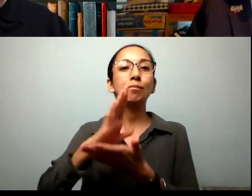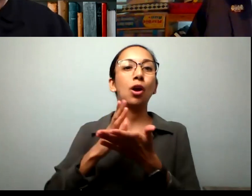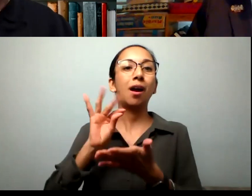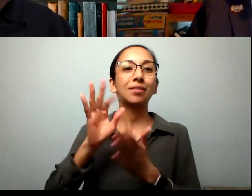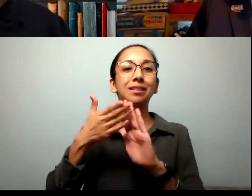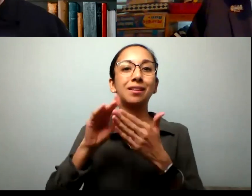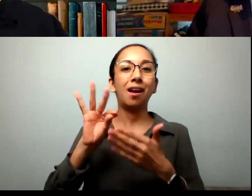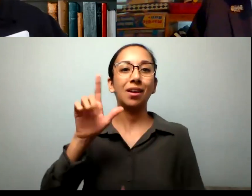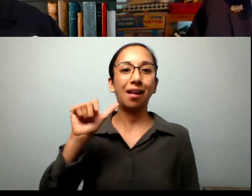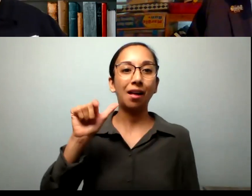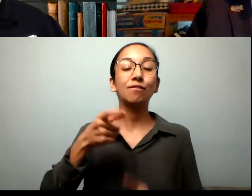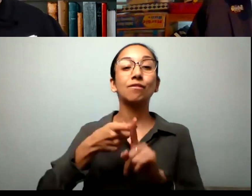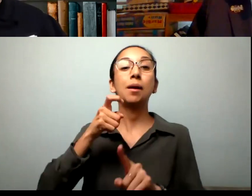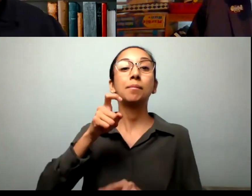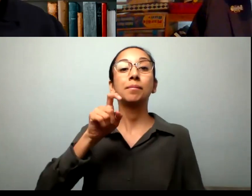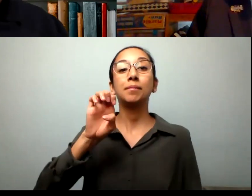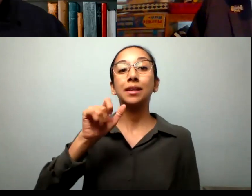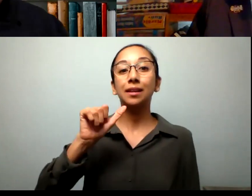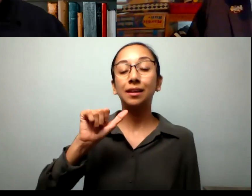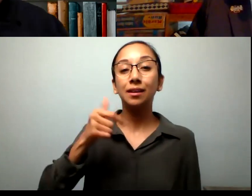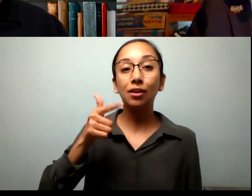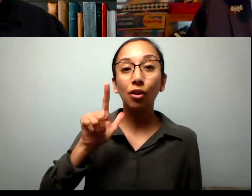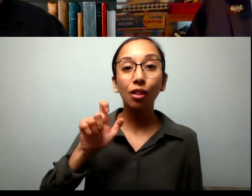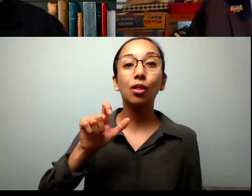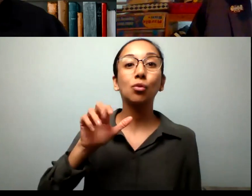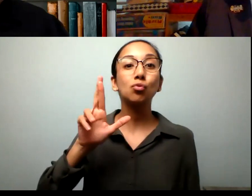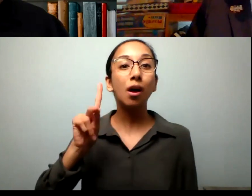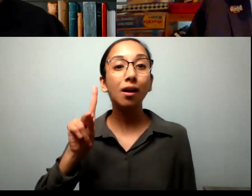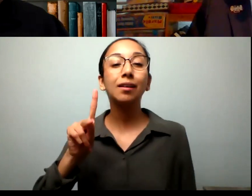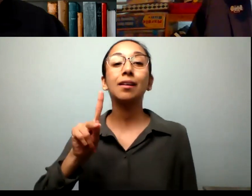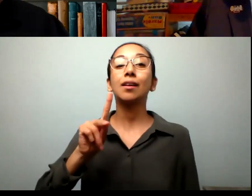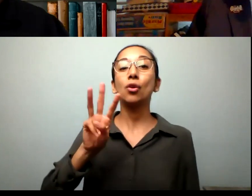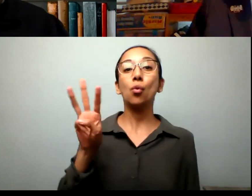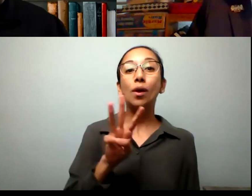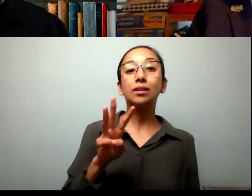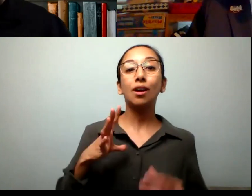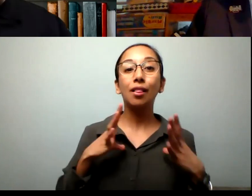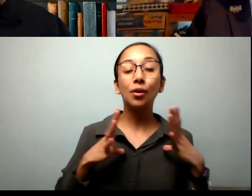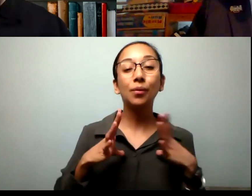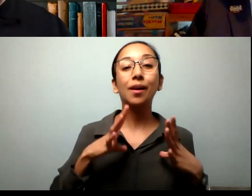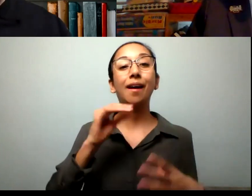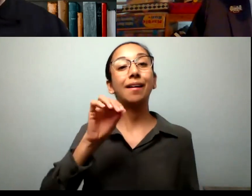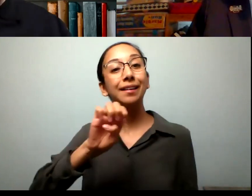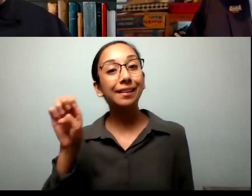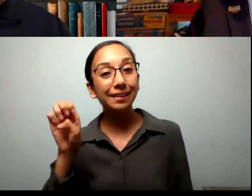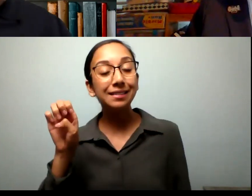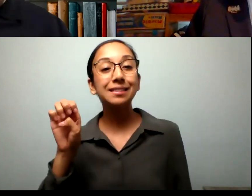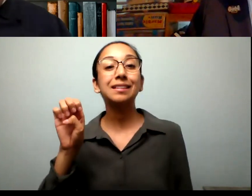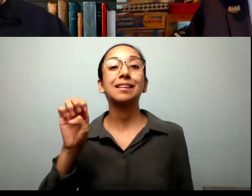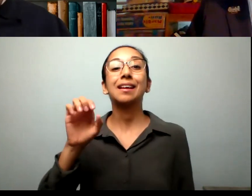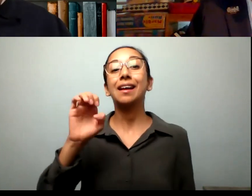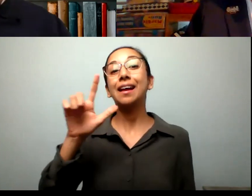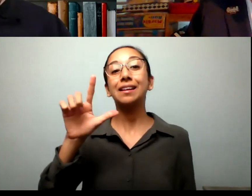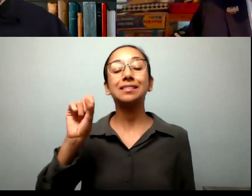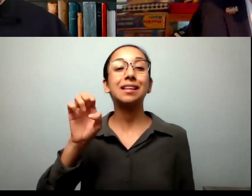Angeles, from Eagle Rock south down to Echo Park, and west to Hollywood, and east into El Sereno